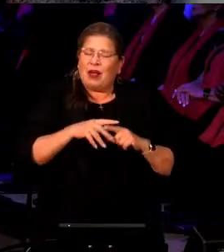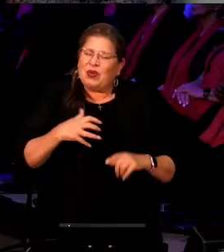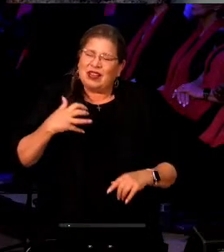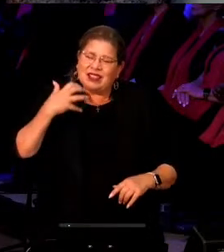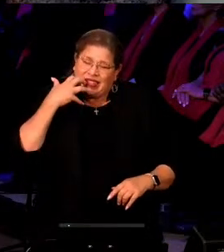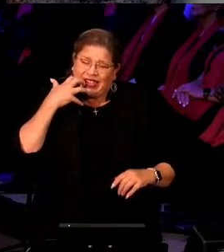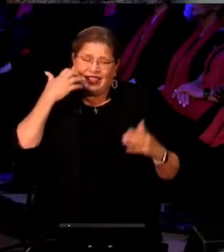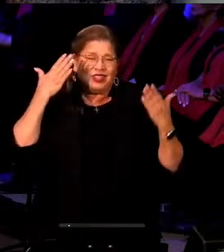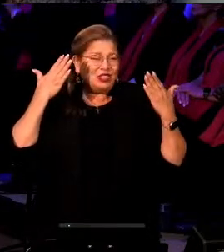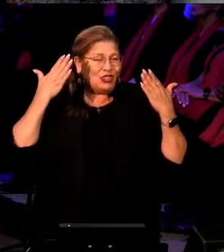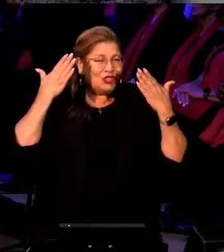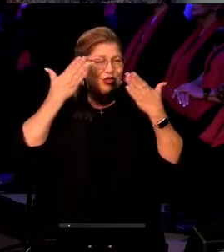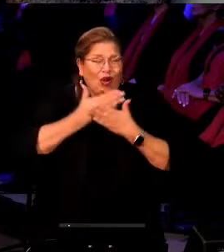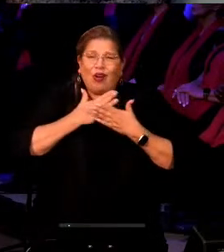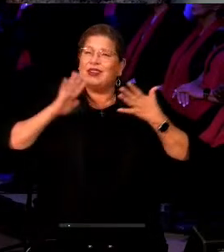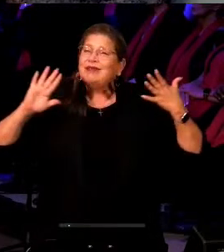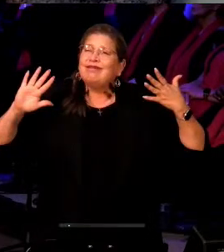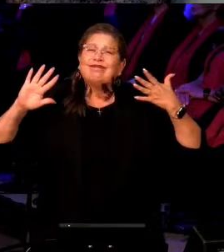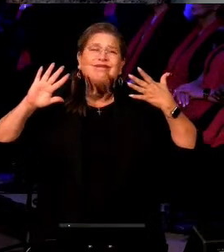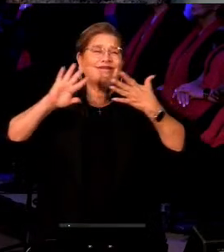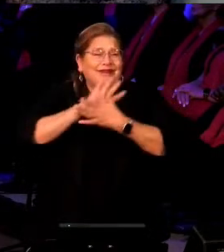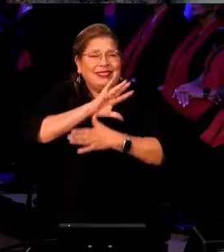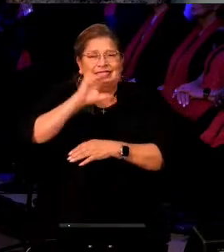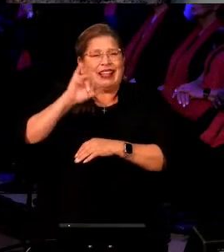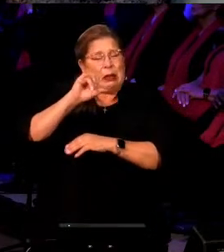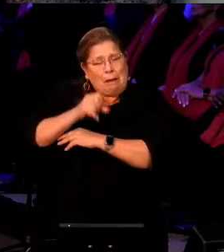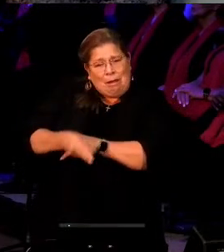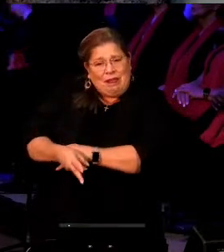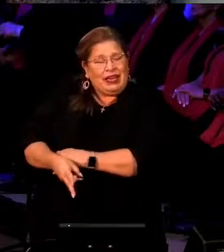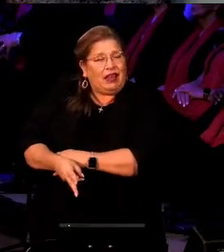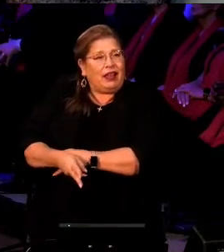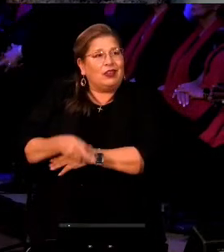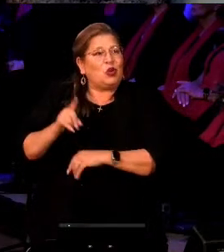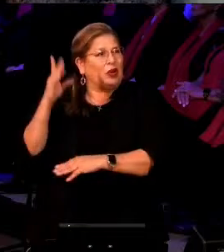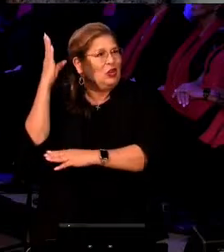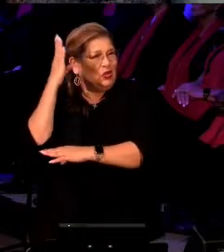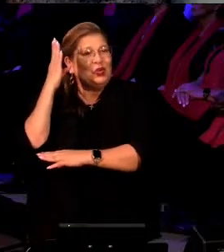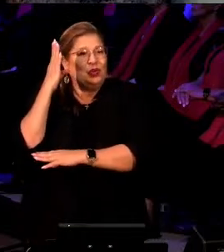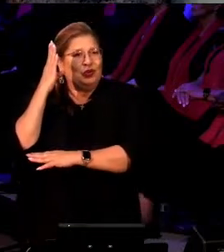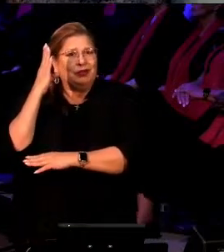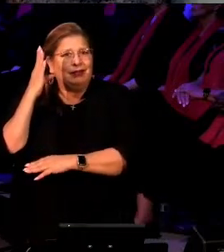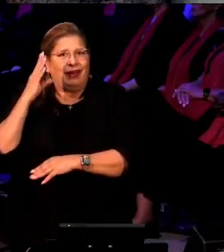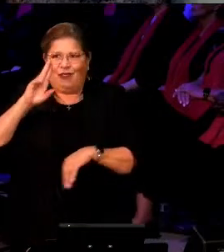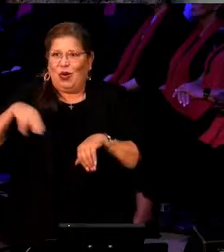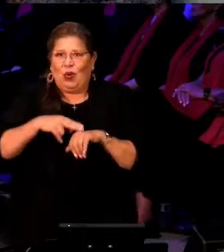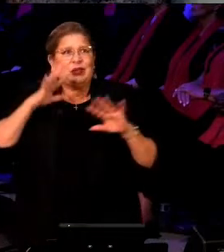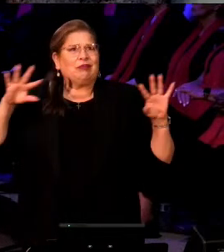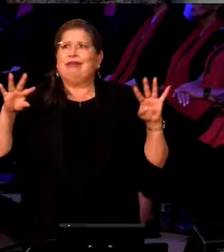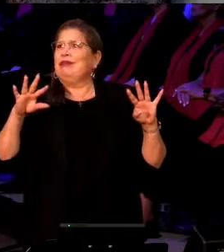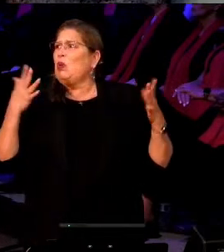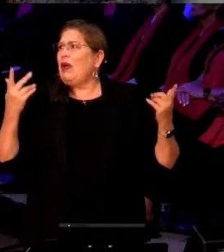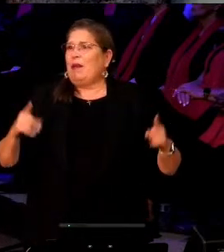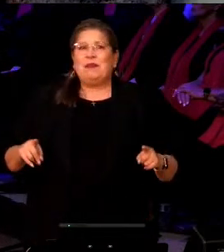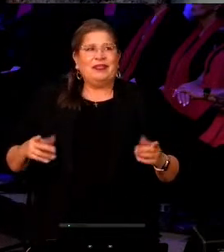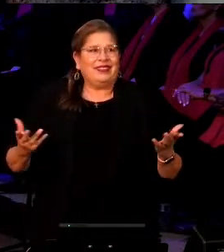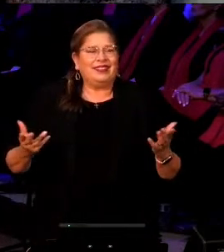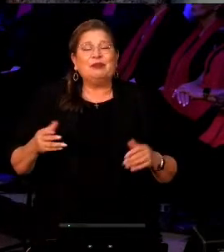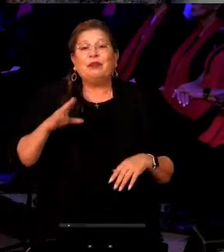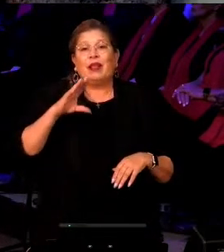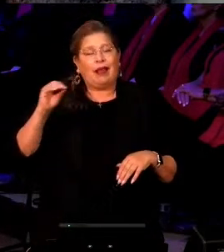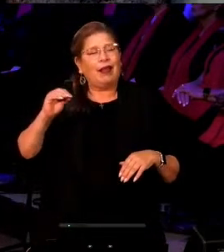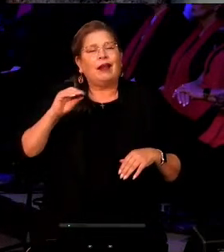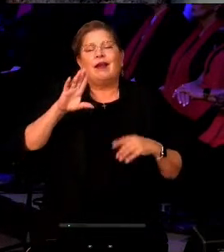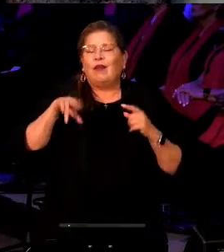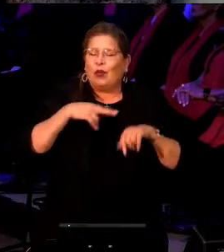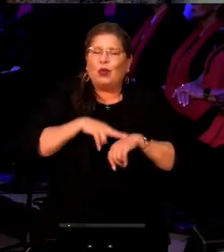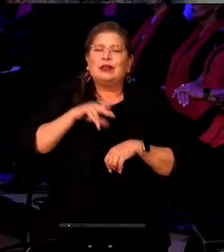crushing darkness, a blackness, midnight at noon. Now that's going to get your attention. And with all due respect to the